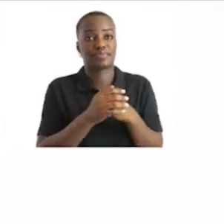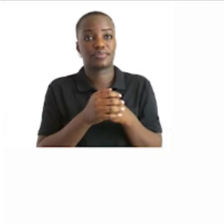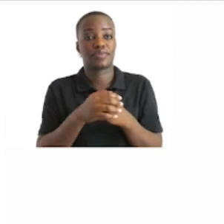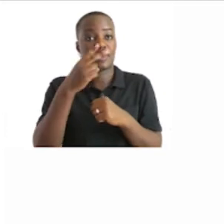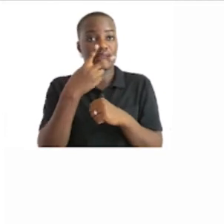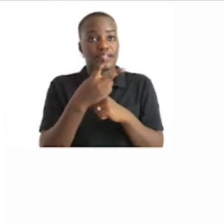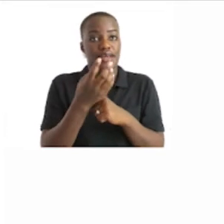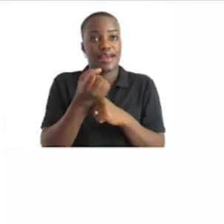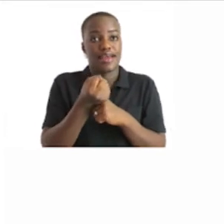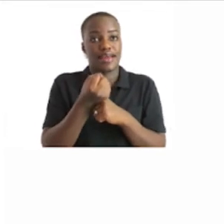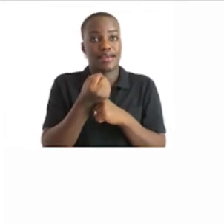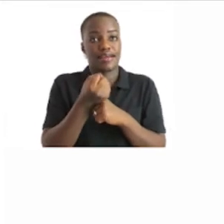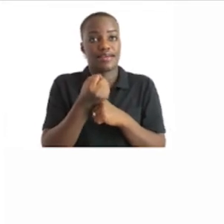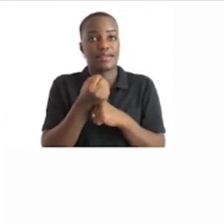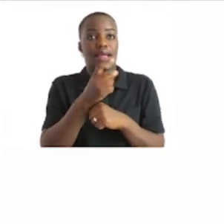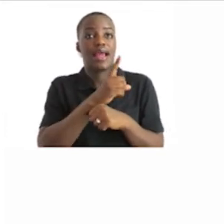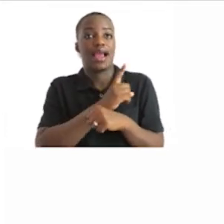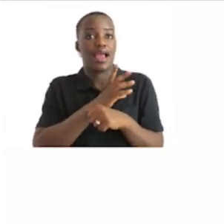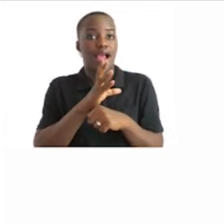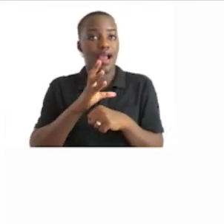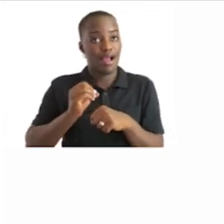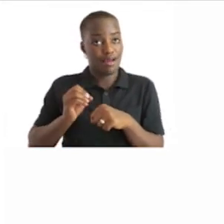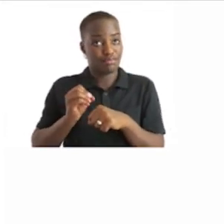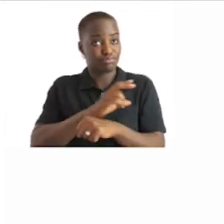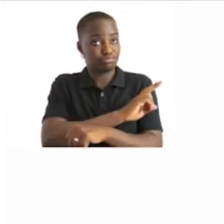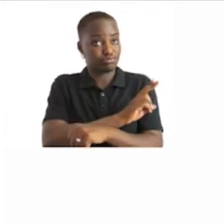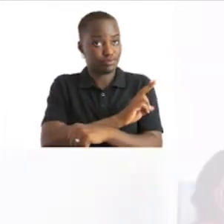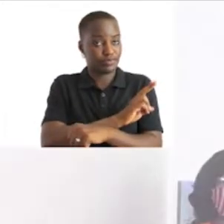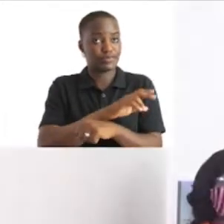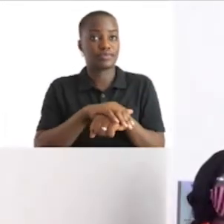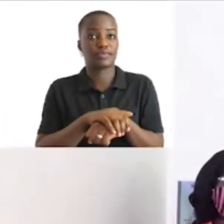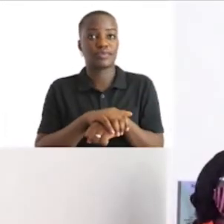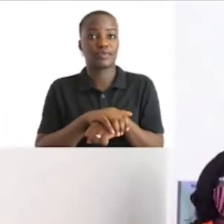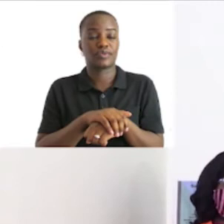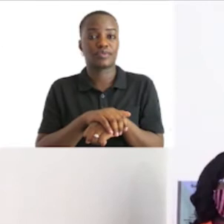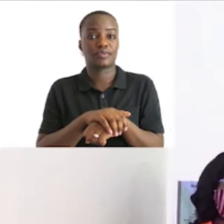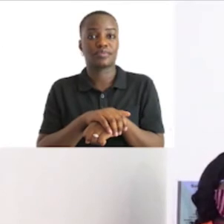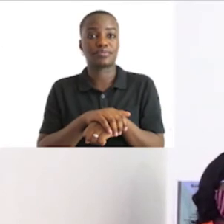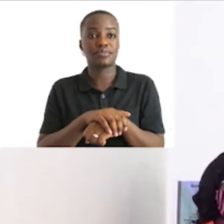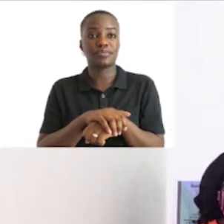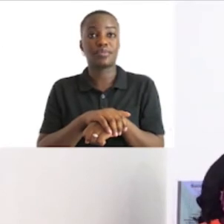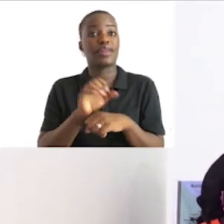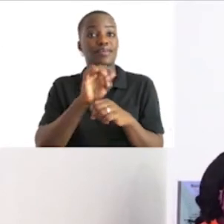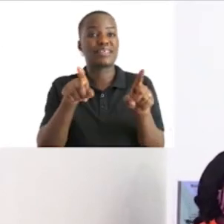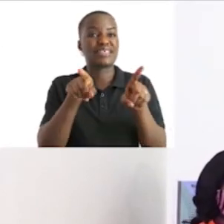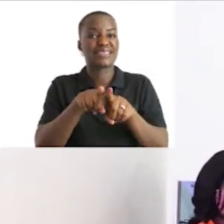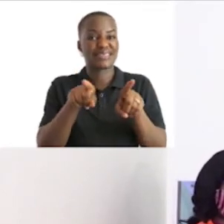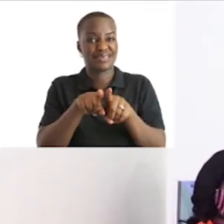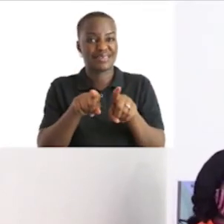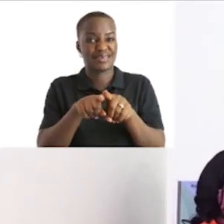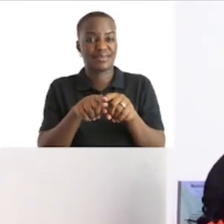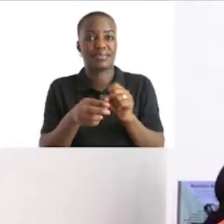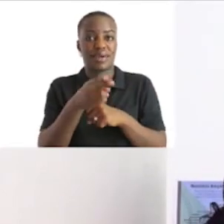see that they started with hundreds. Let's take a look at the board so that we can see if they got the same answer and